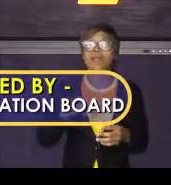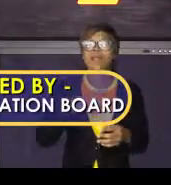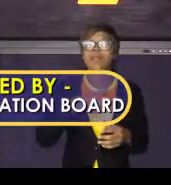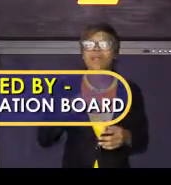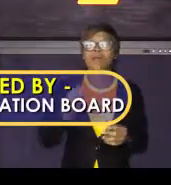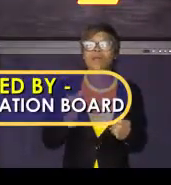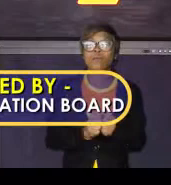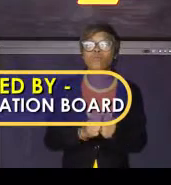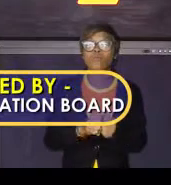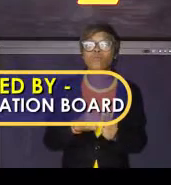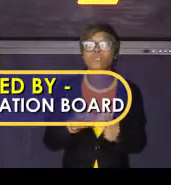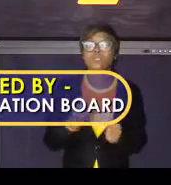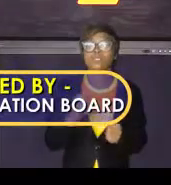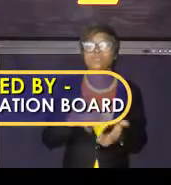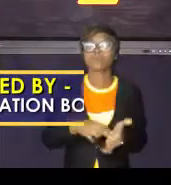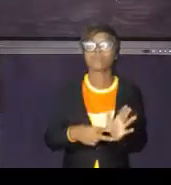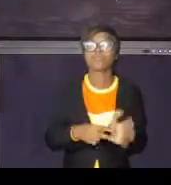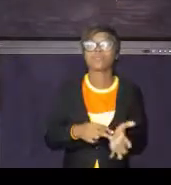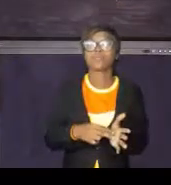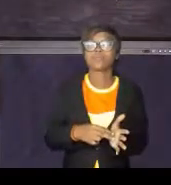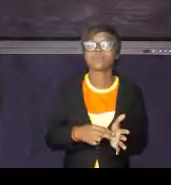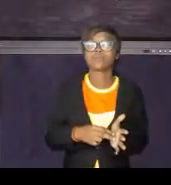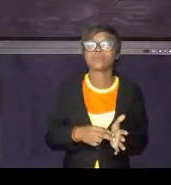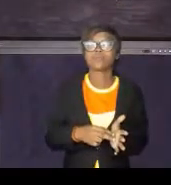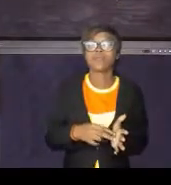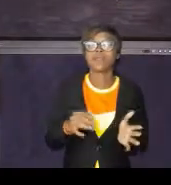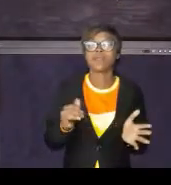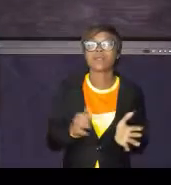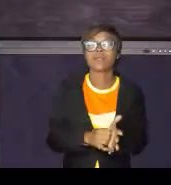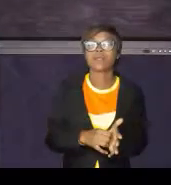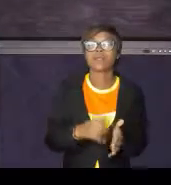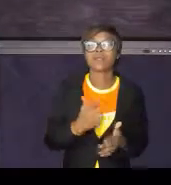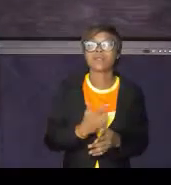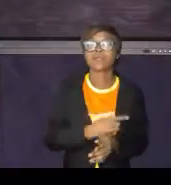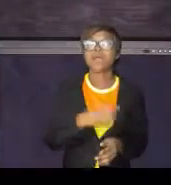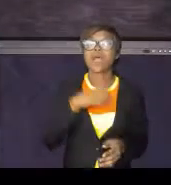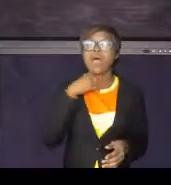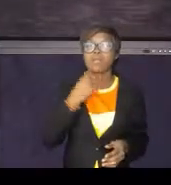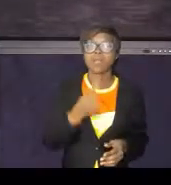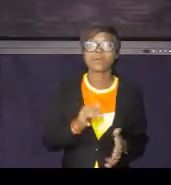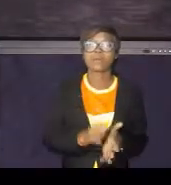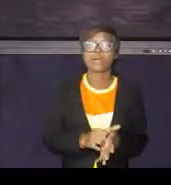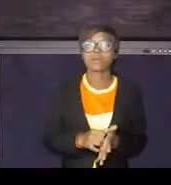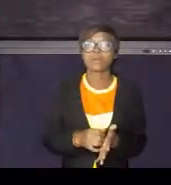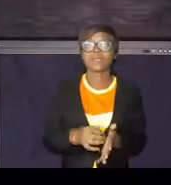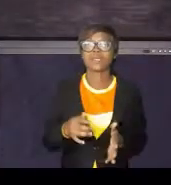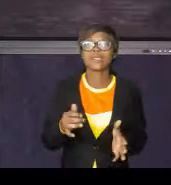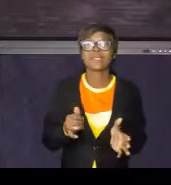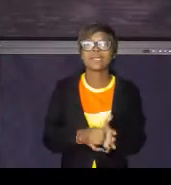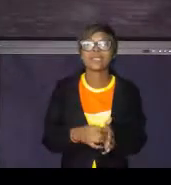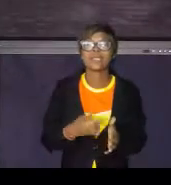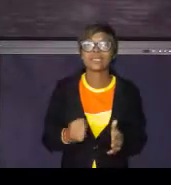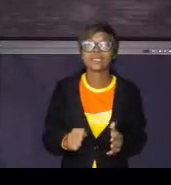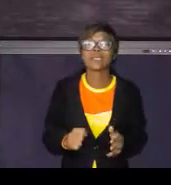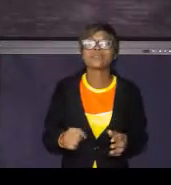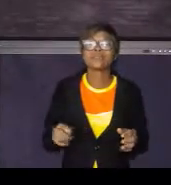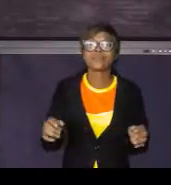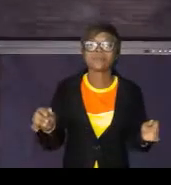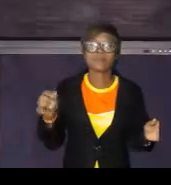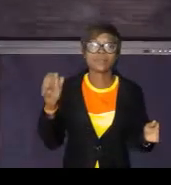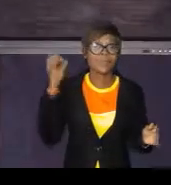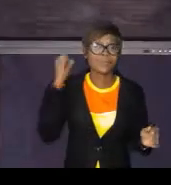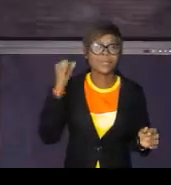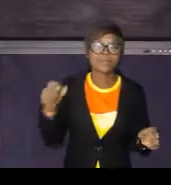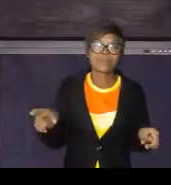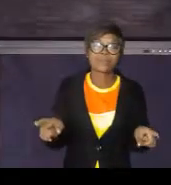their meanings. You remember in that lesson I told you homophones, they are words that sound alike